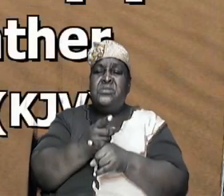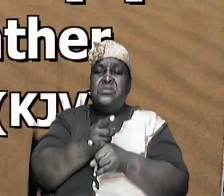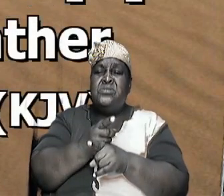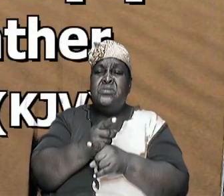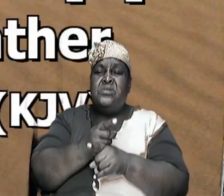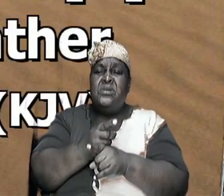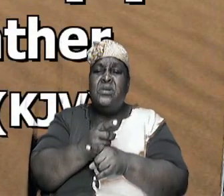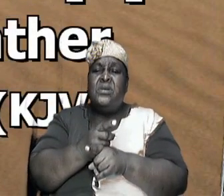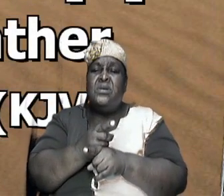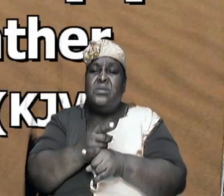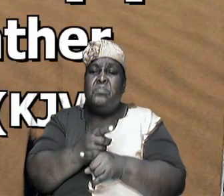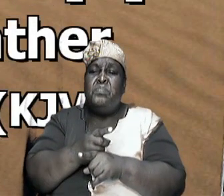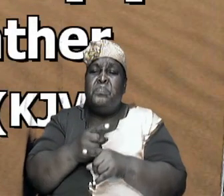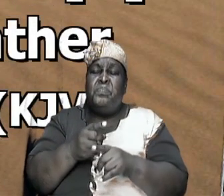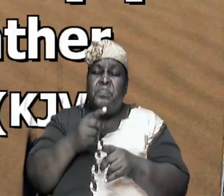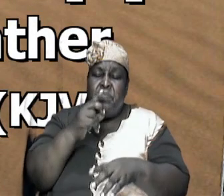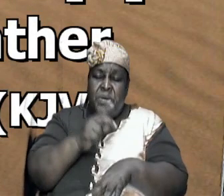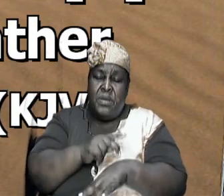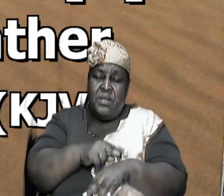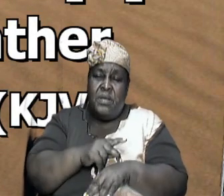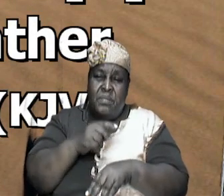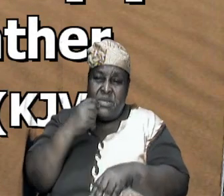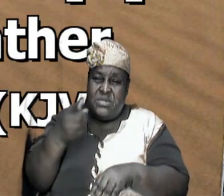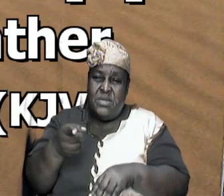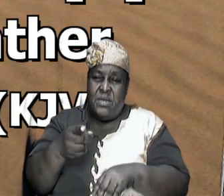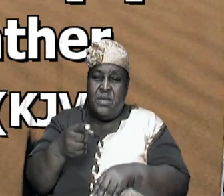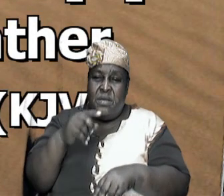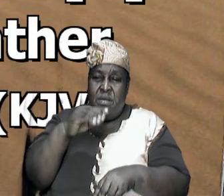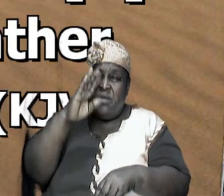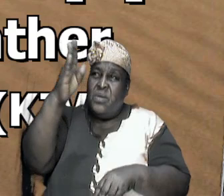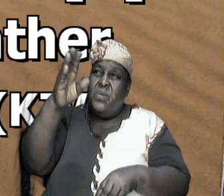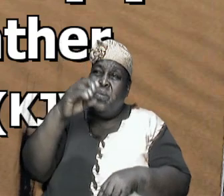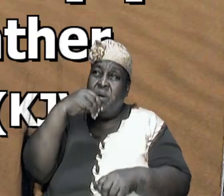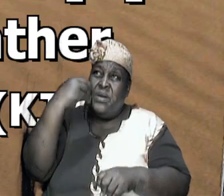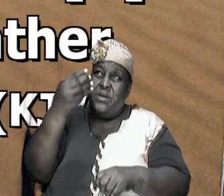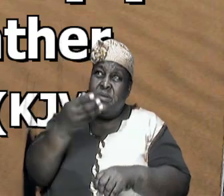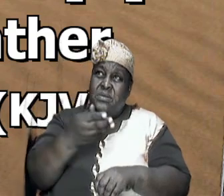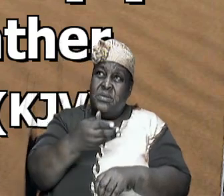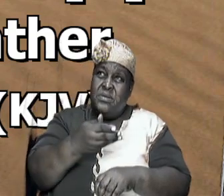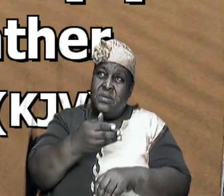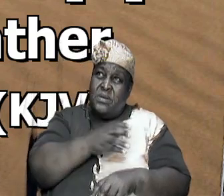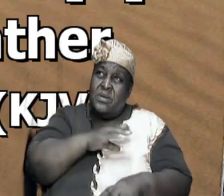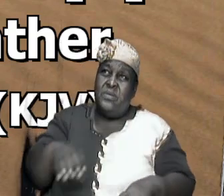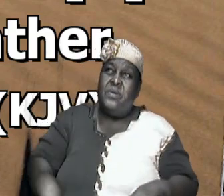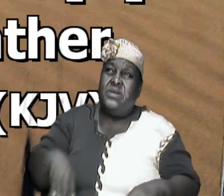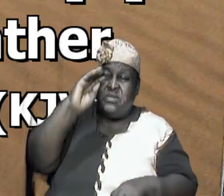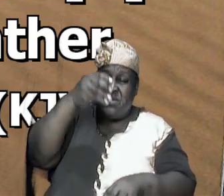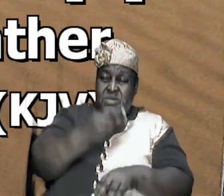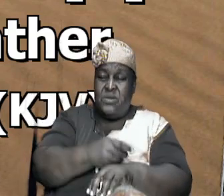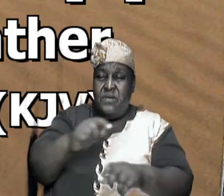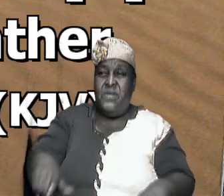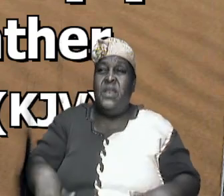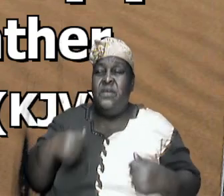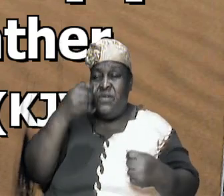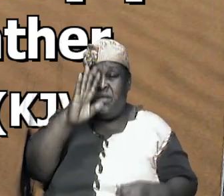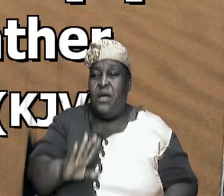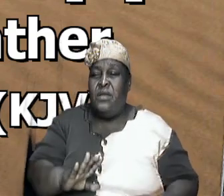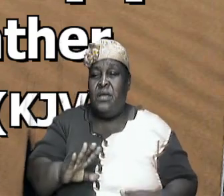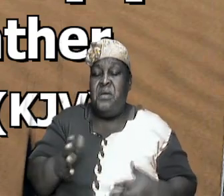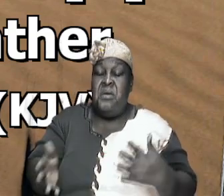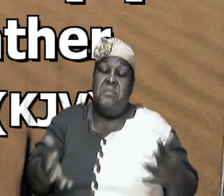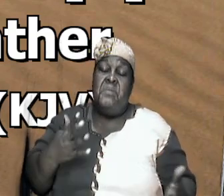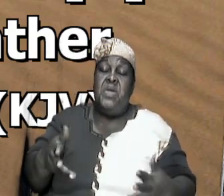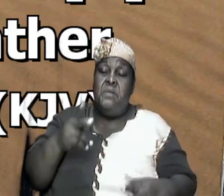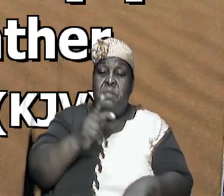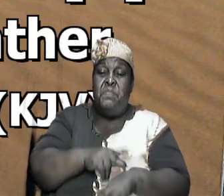made a declaration. He said, "Thou art the Christ, the Son of the living God." And maybe in his mind, he thought, Peter probably thought